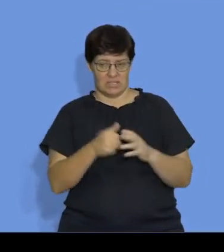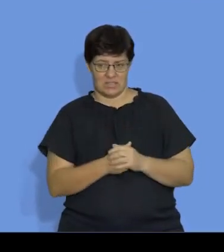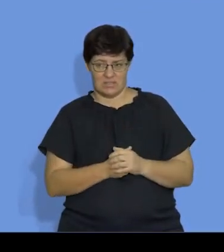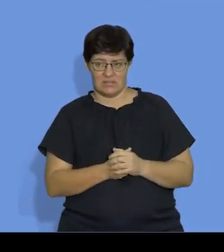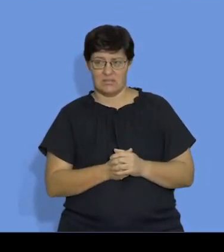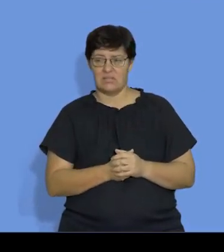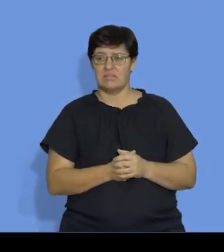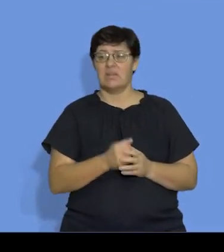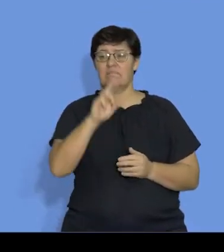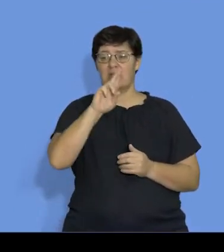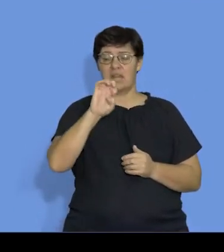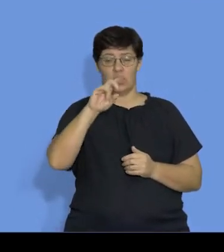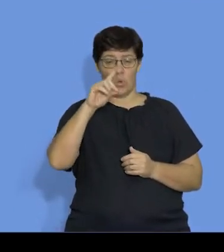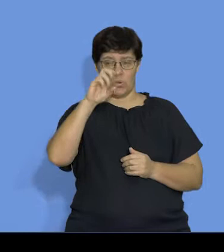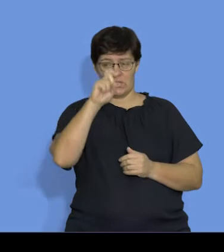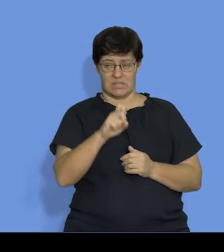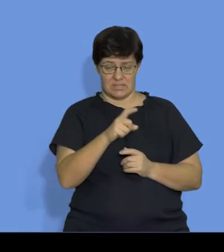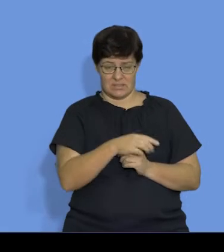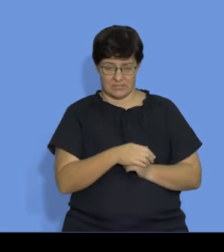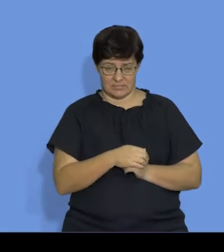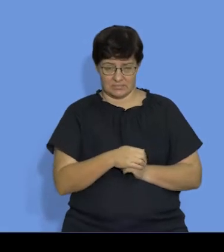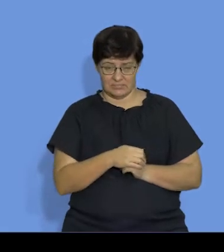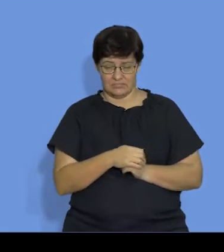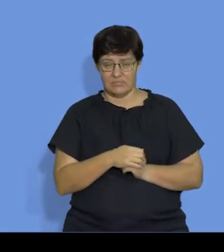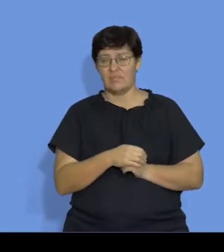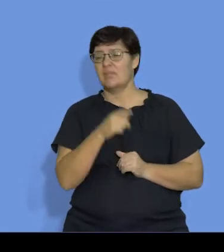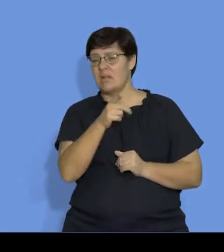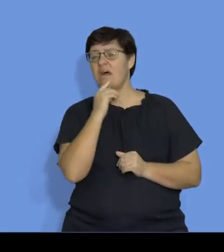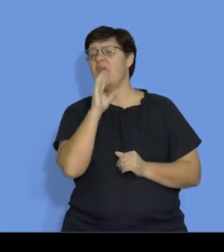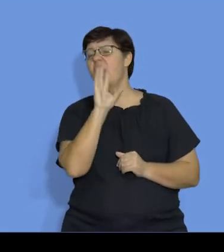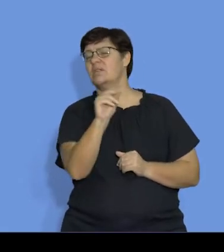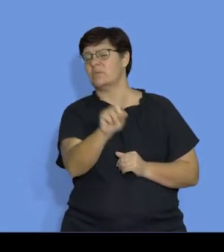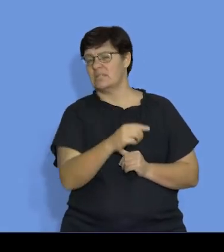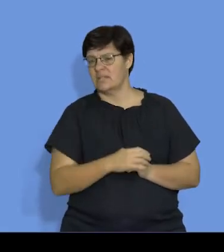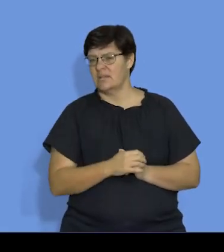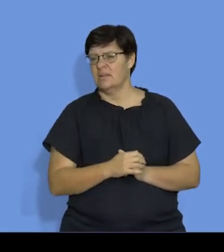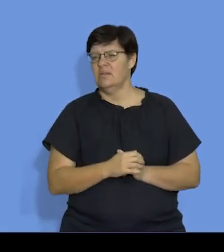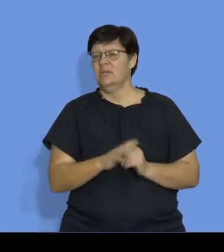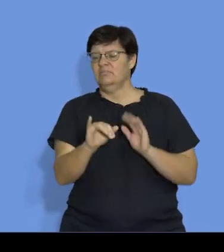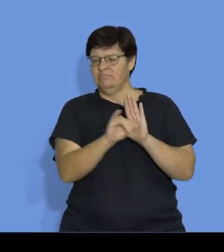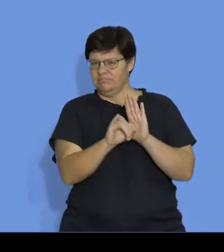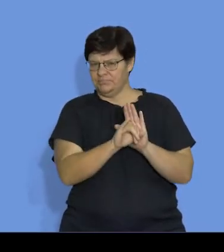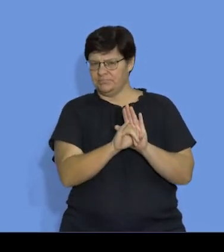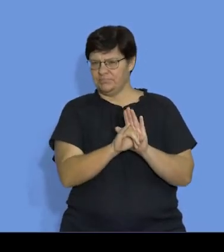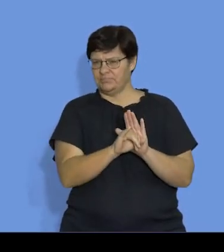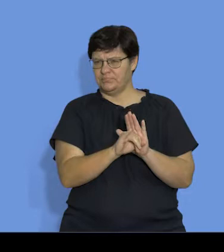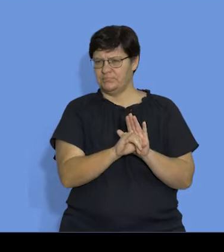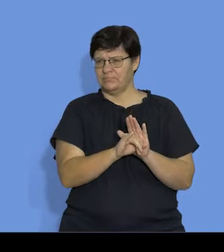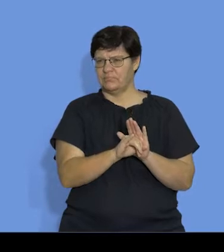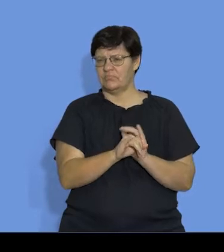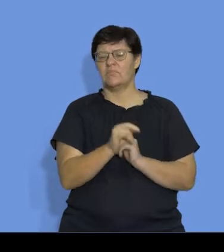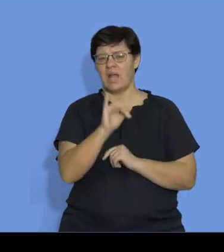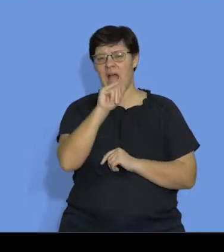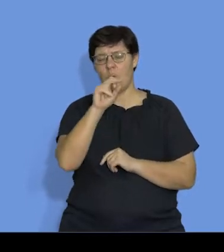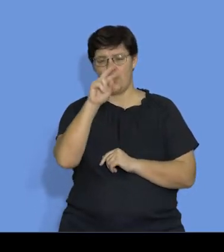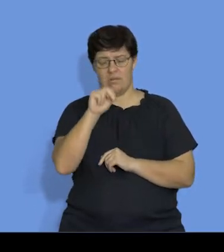redox reaction. Okay. Now, we are also asked that we need to identify the role of ion